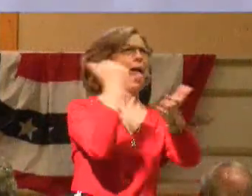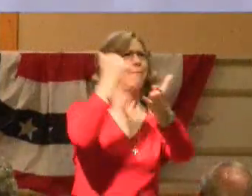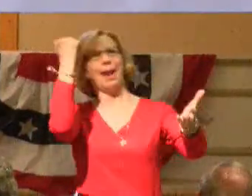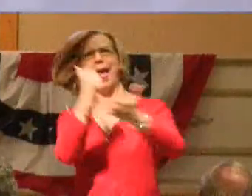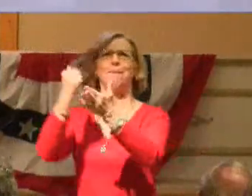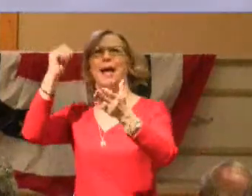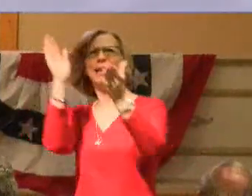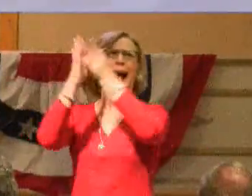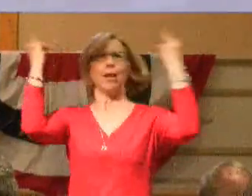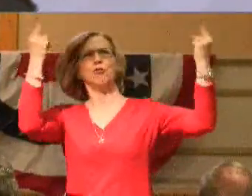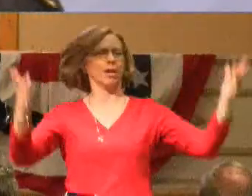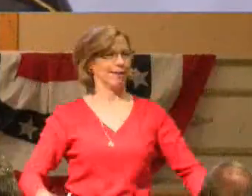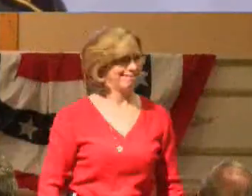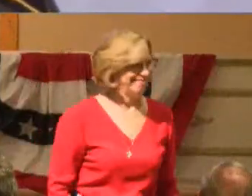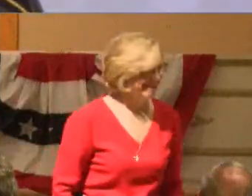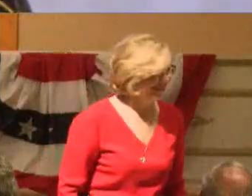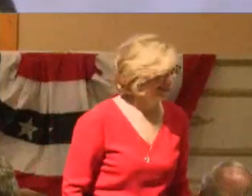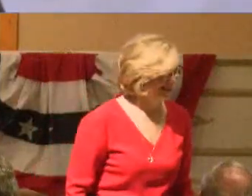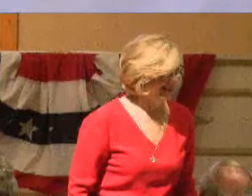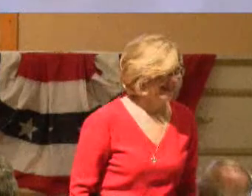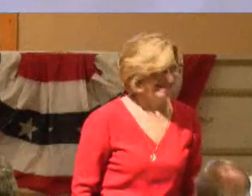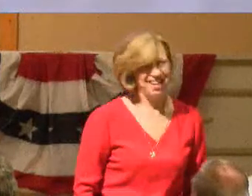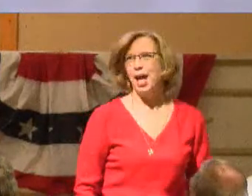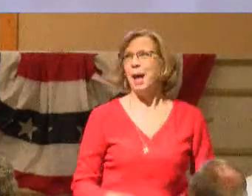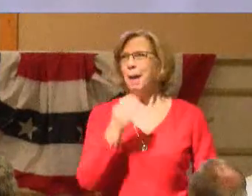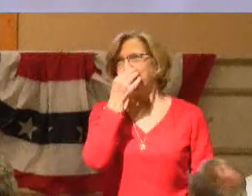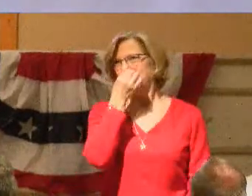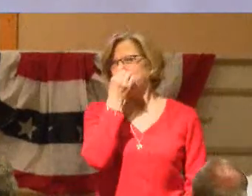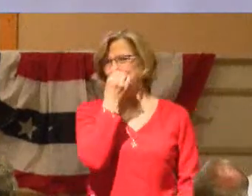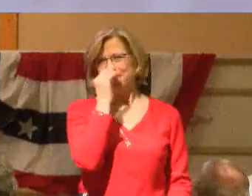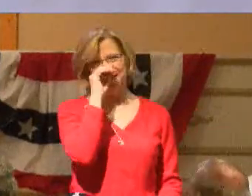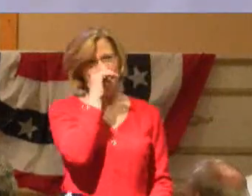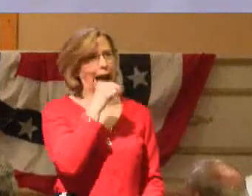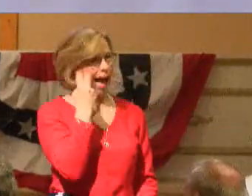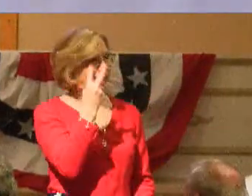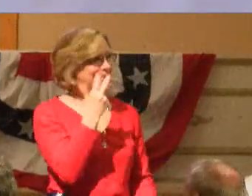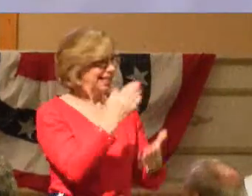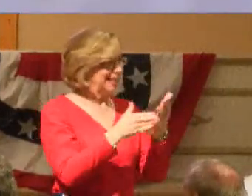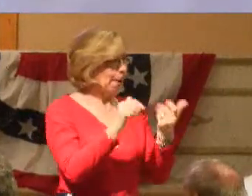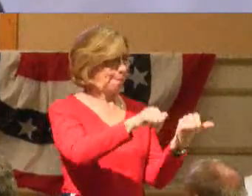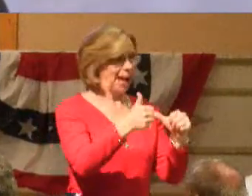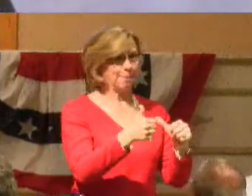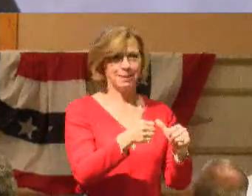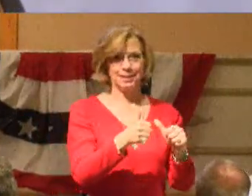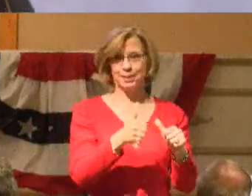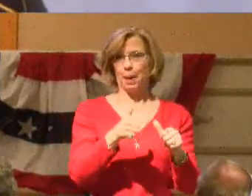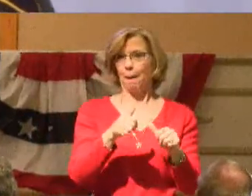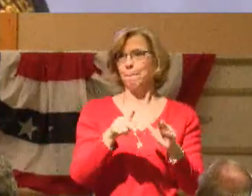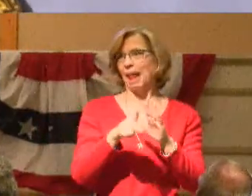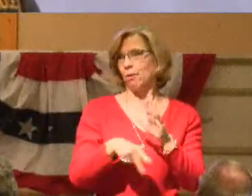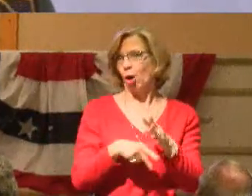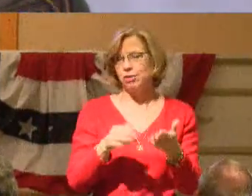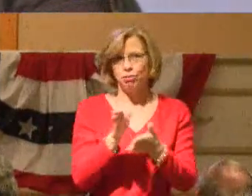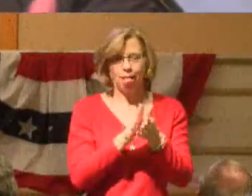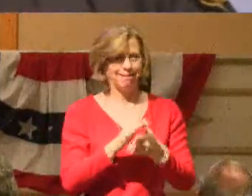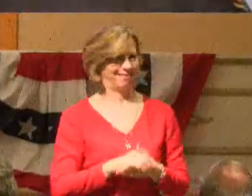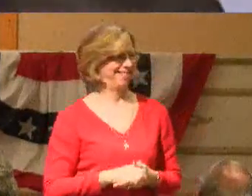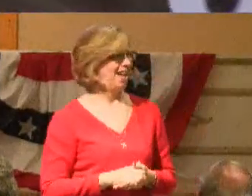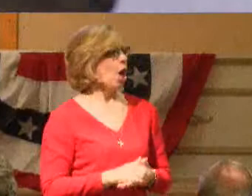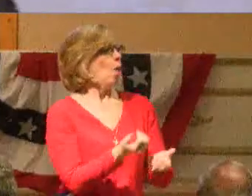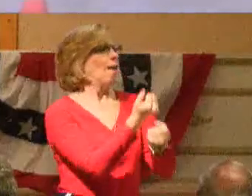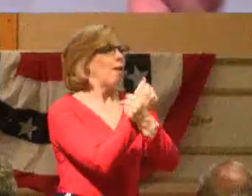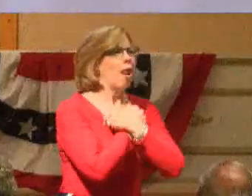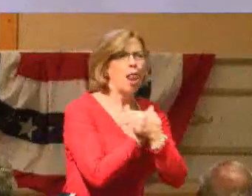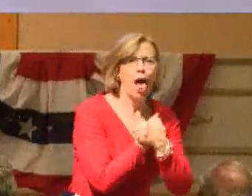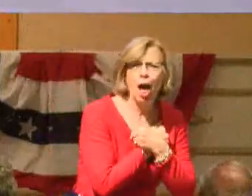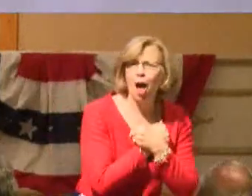Yeah. Have some Pentecostal friends here this morning. So, we got to love, and we